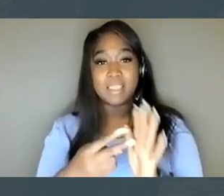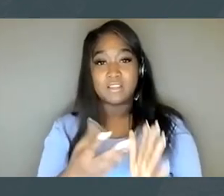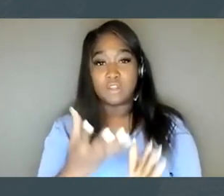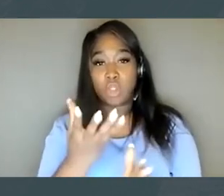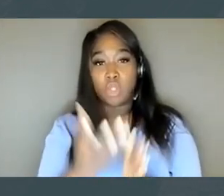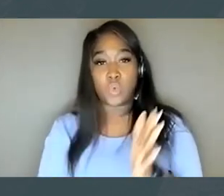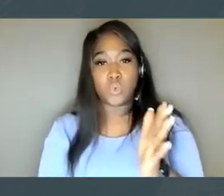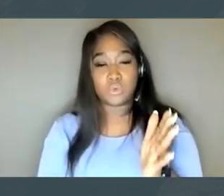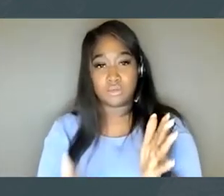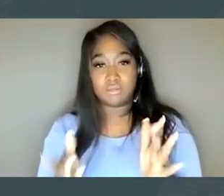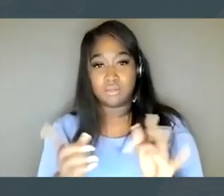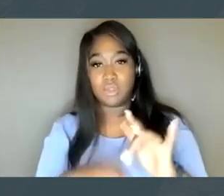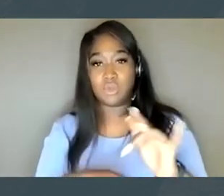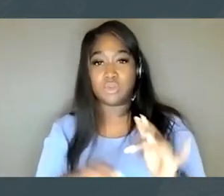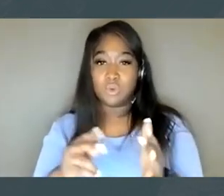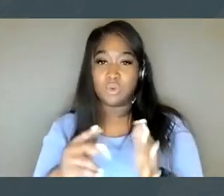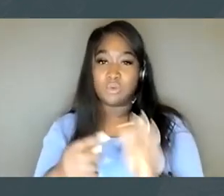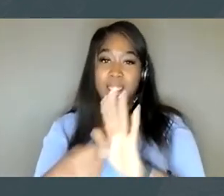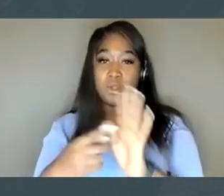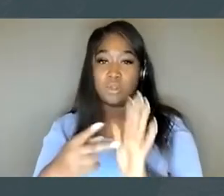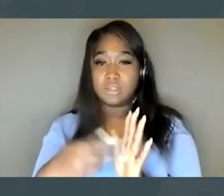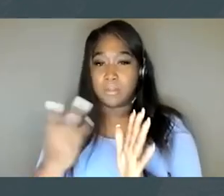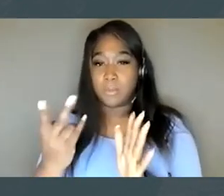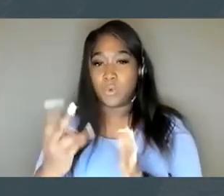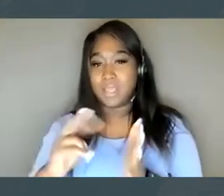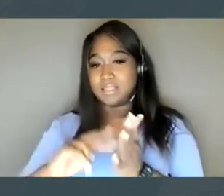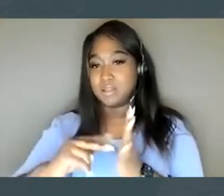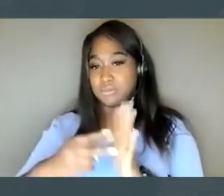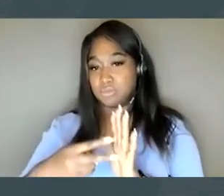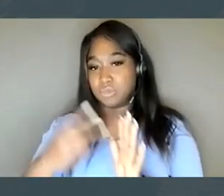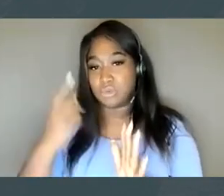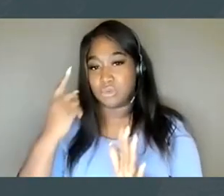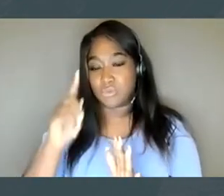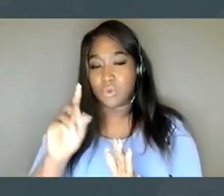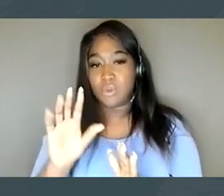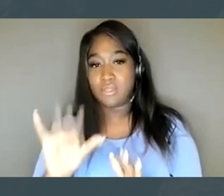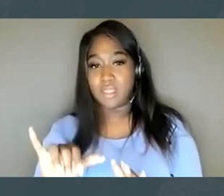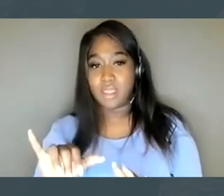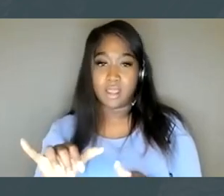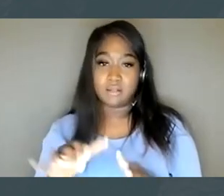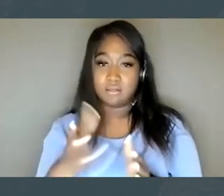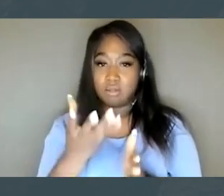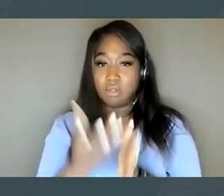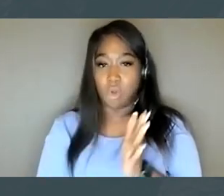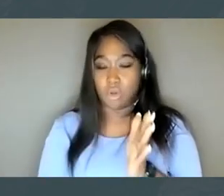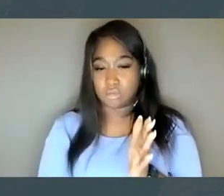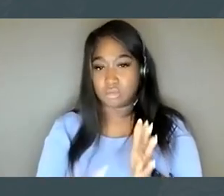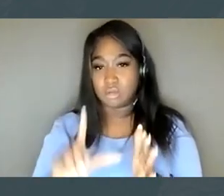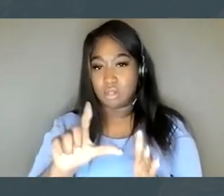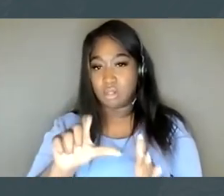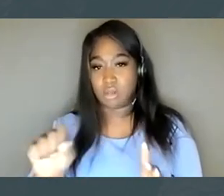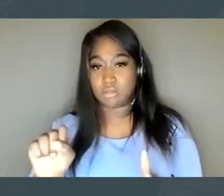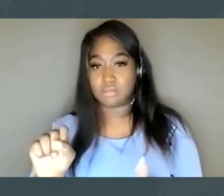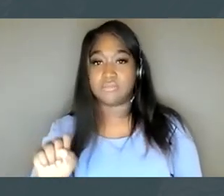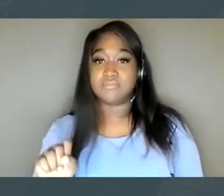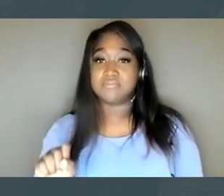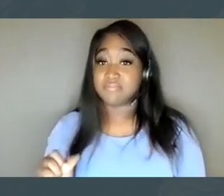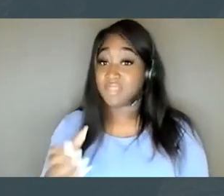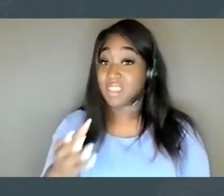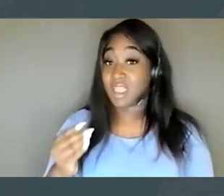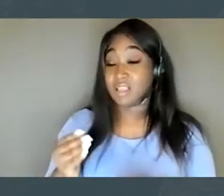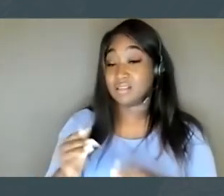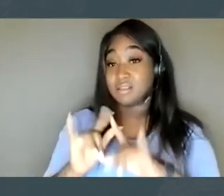entendre of lose. So, yeah. And also the kind of the open time of what is lost. I mean, I think